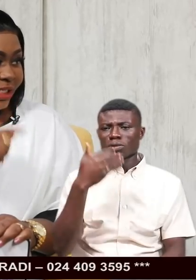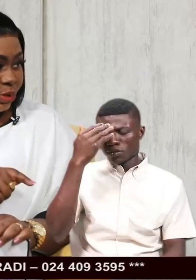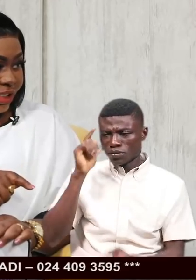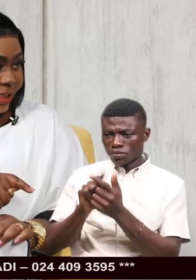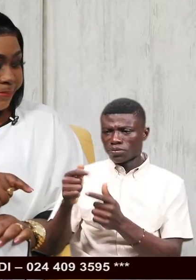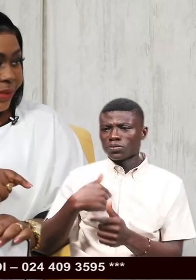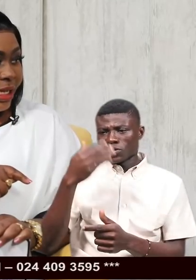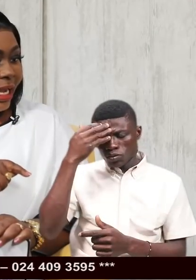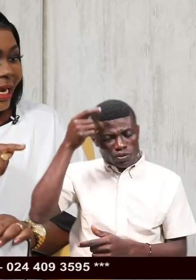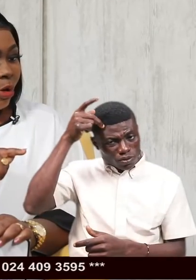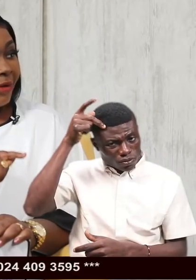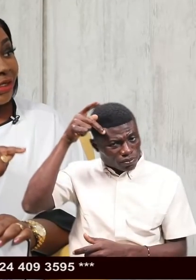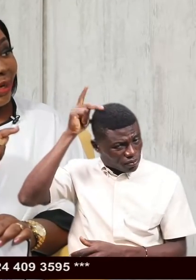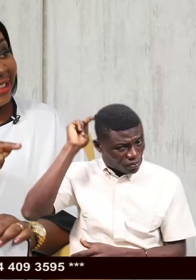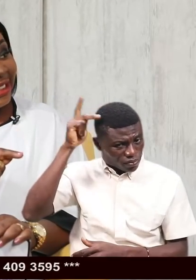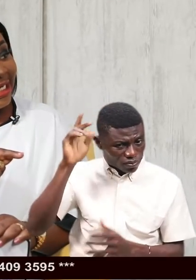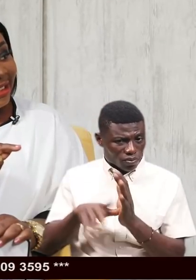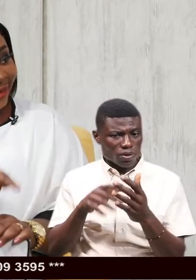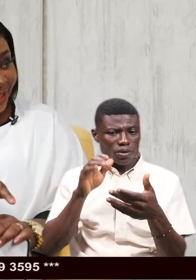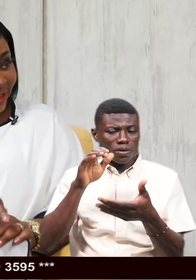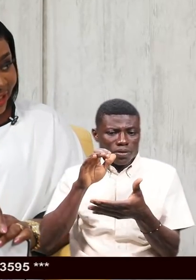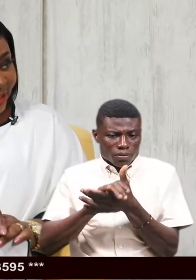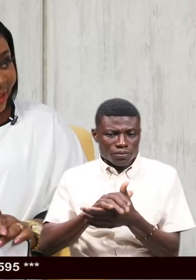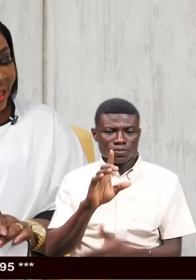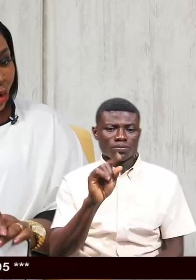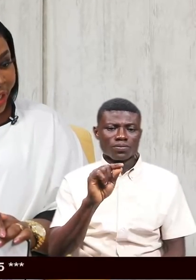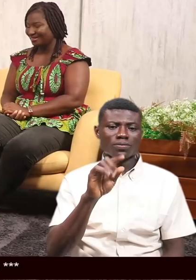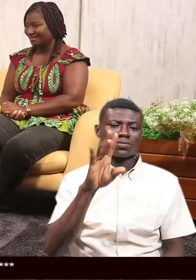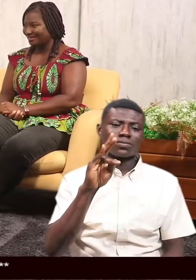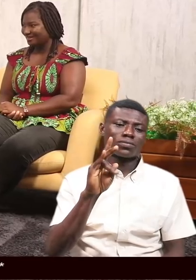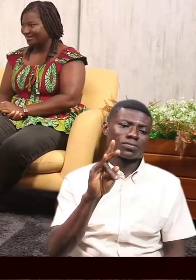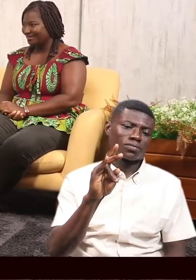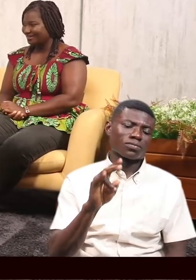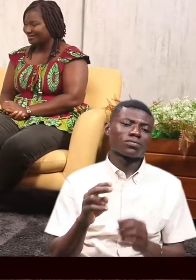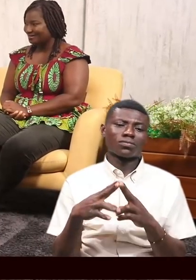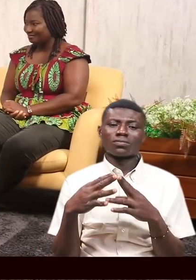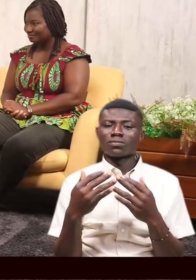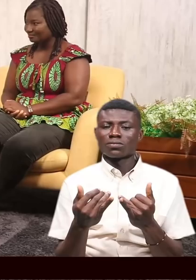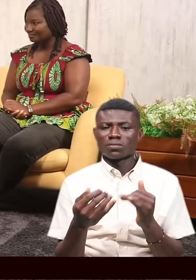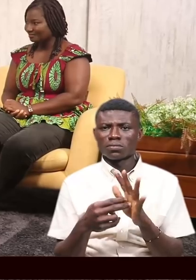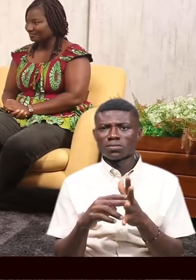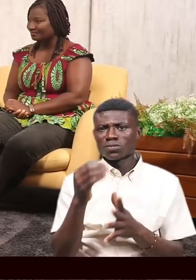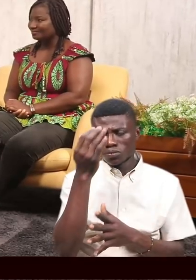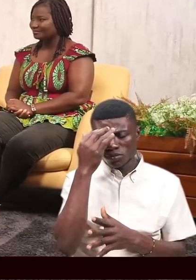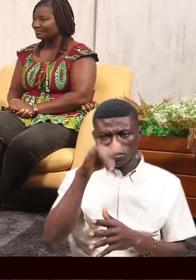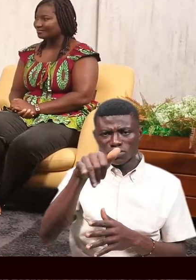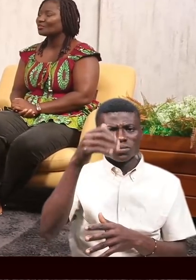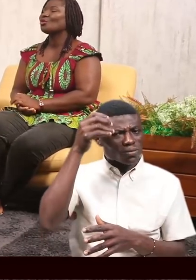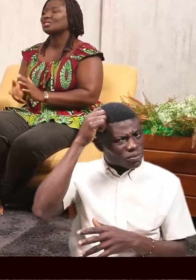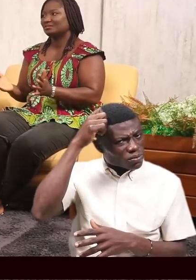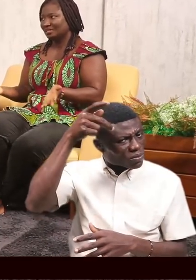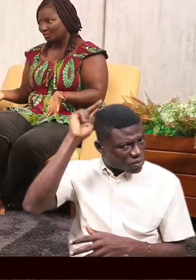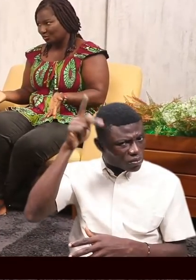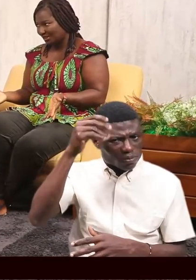2015. Now it was 20. And now we're 2017. Okay. And see, no only more so it was 20 and so I'm